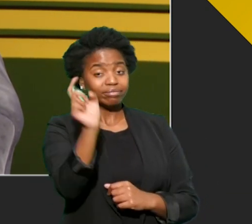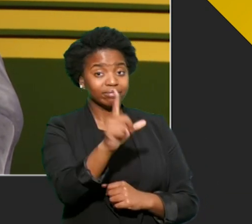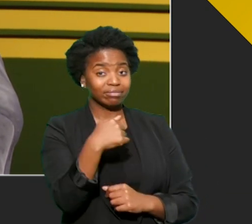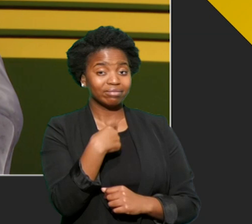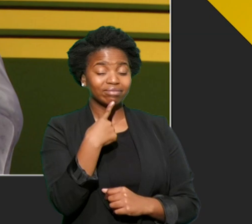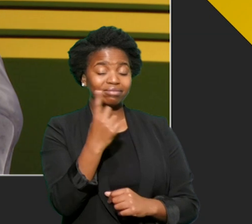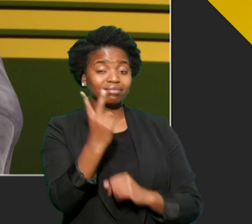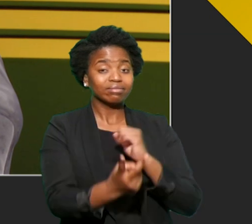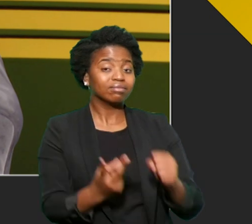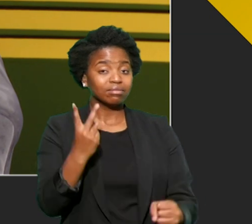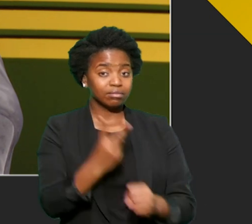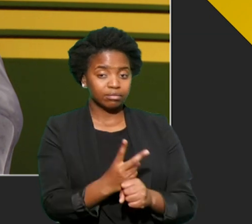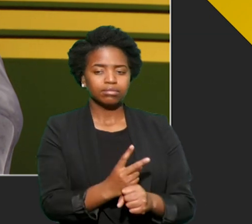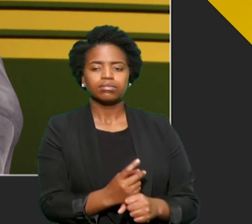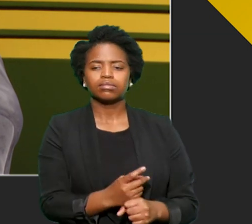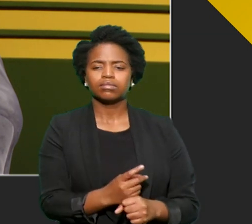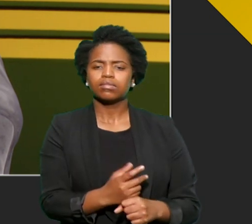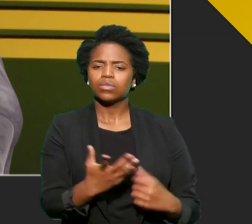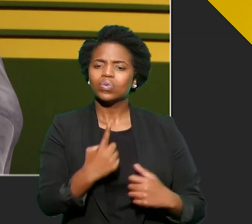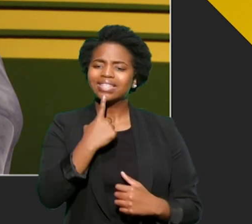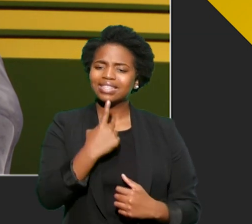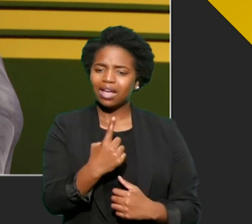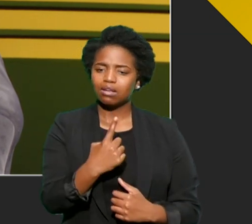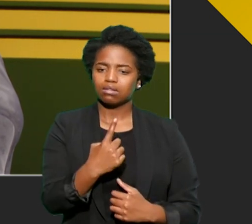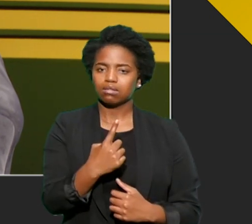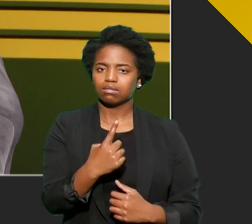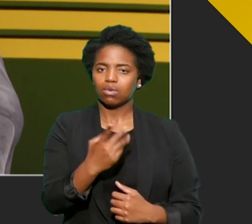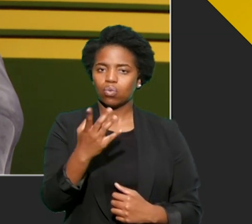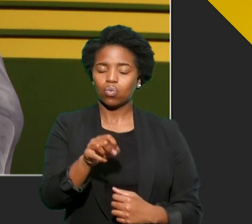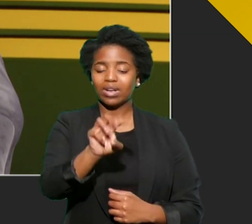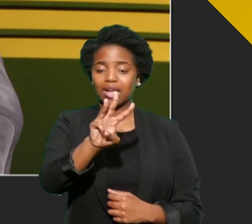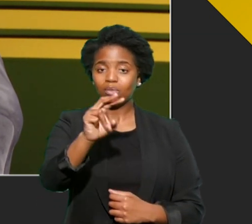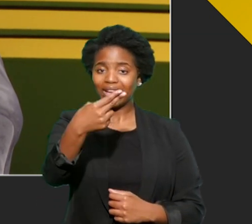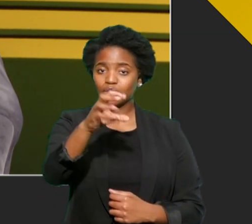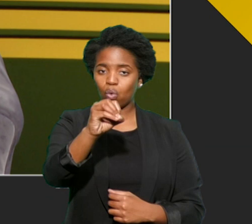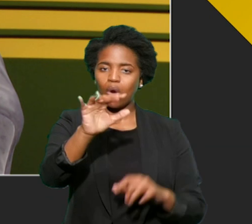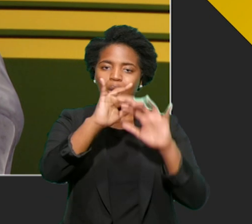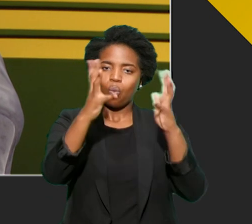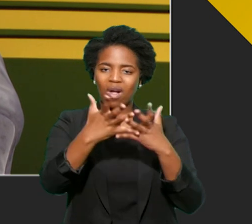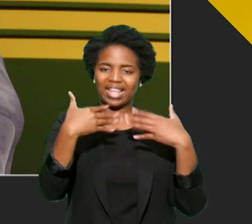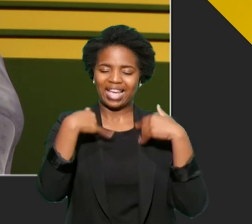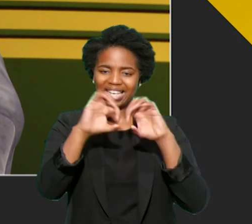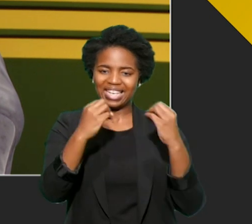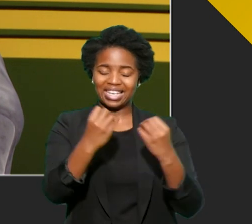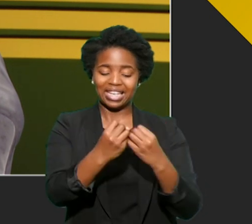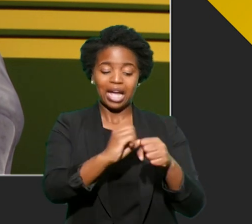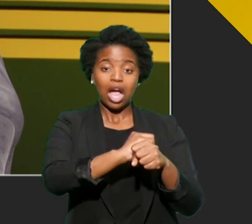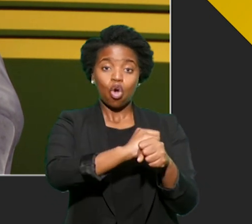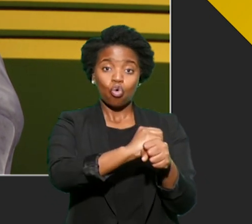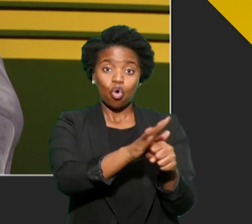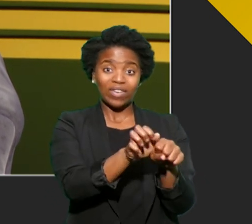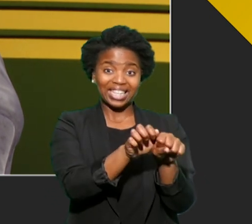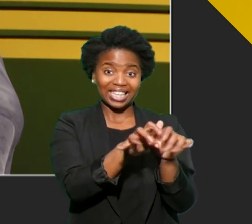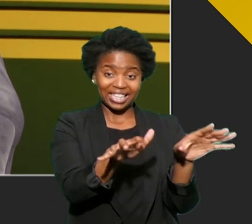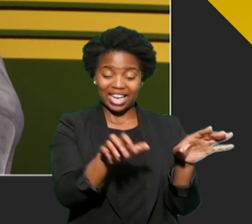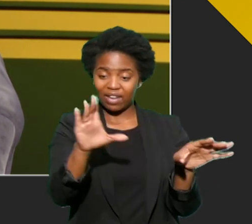reiterates indirectly, the sentiment that has been put out by the WHO, COVID-19 aina linkage